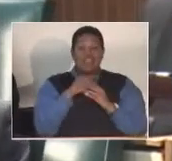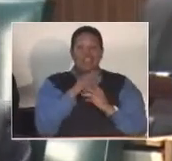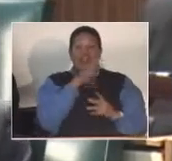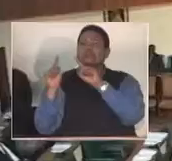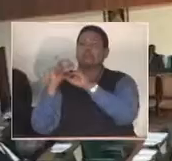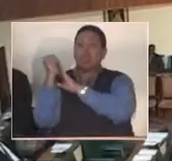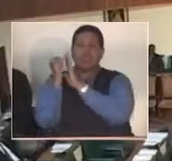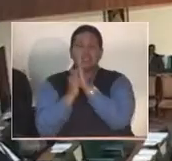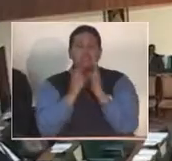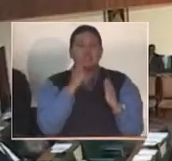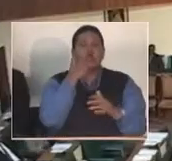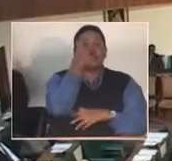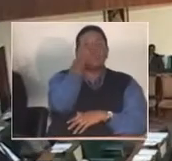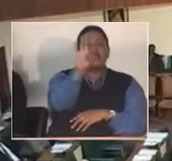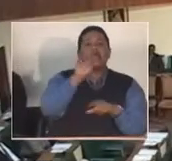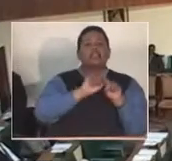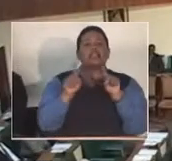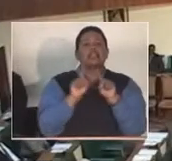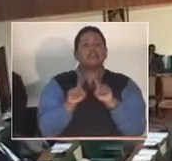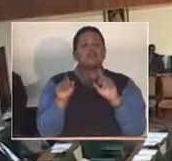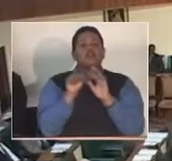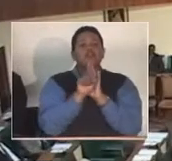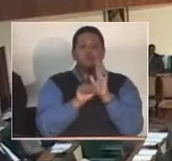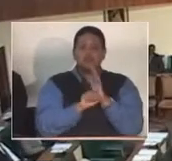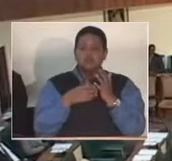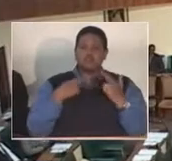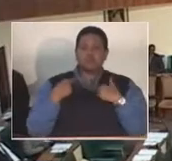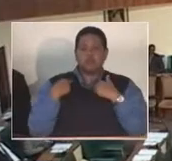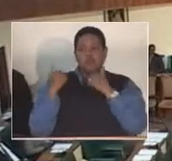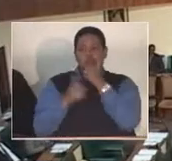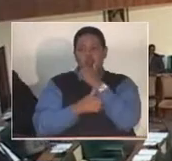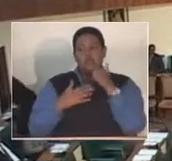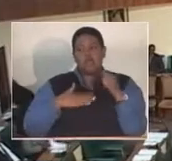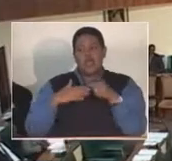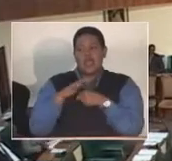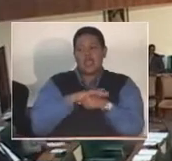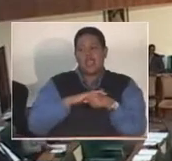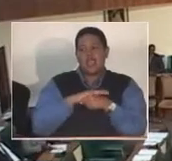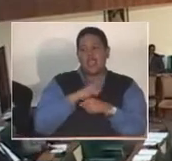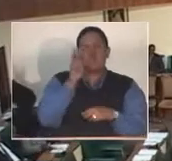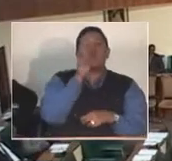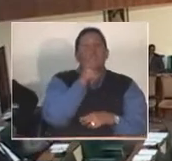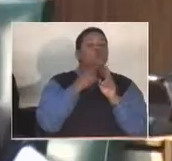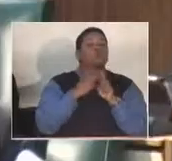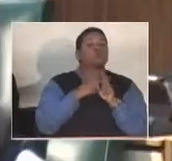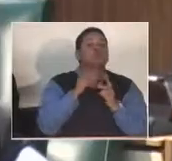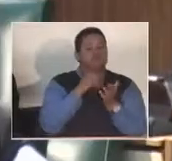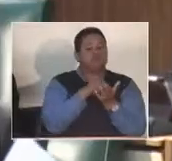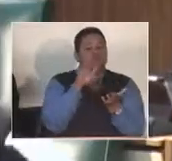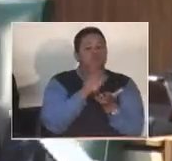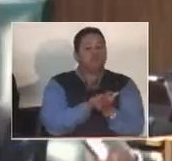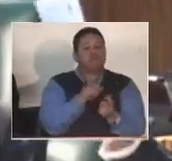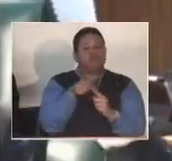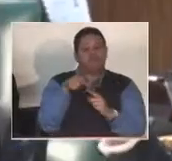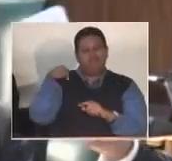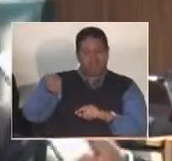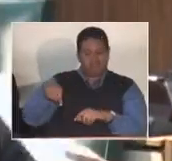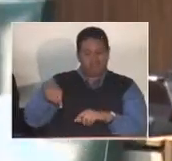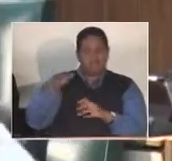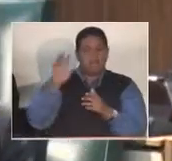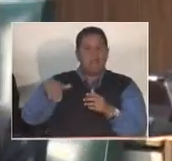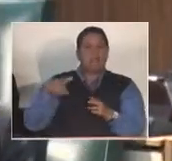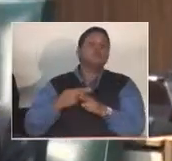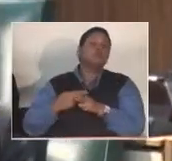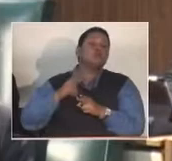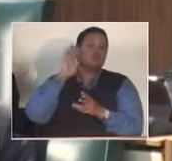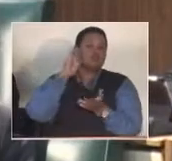wider community. In the meantime, Minister Pickersgill says the climate change policy framework, which will guide the country's approach towards building climate change